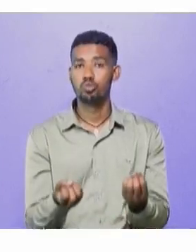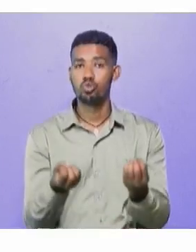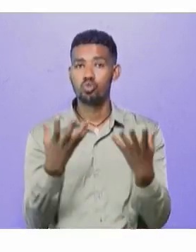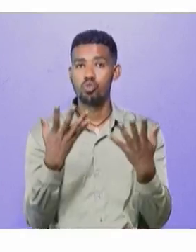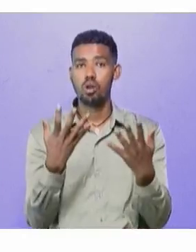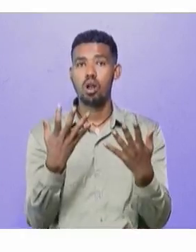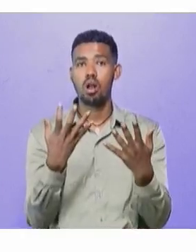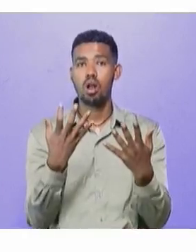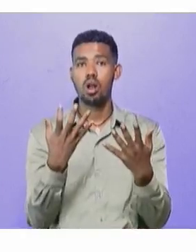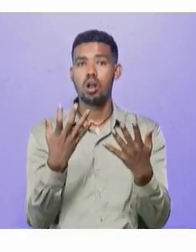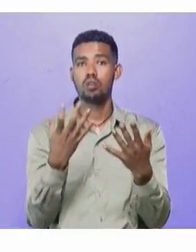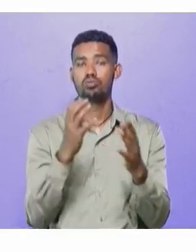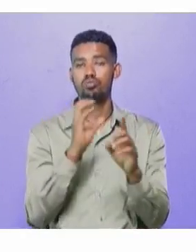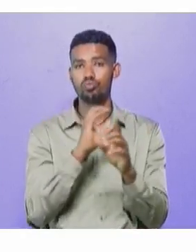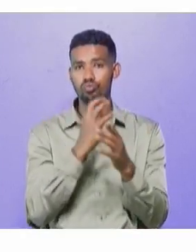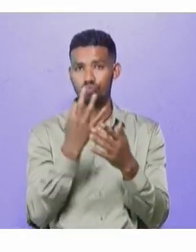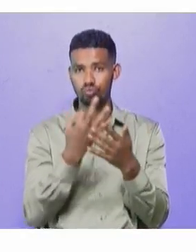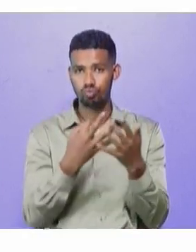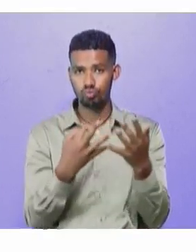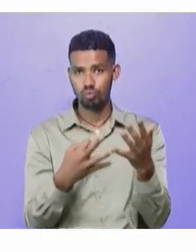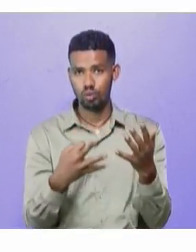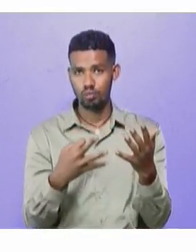plural form.